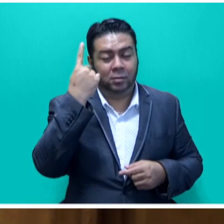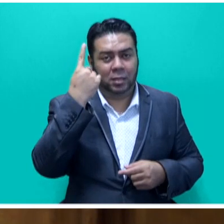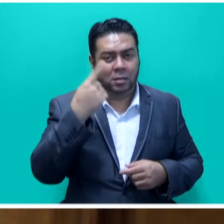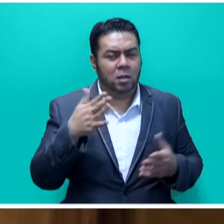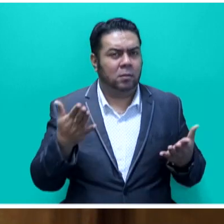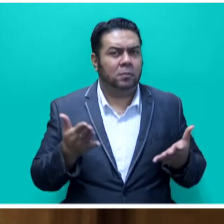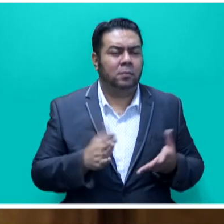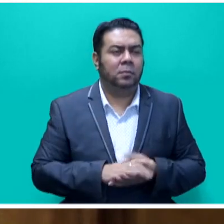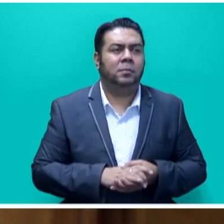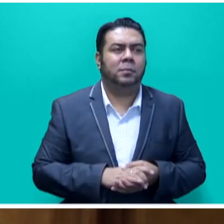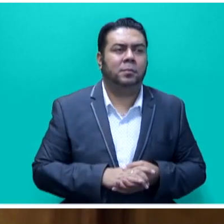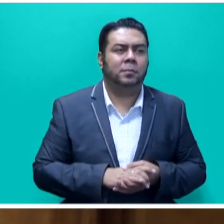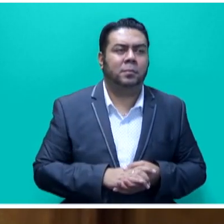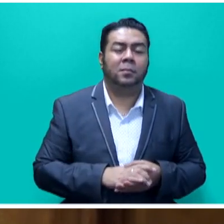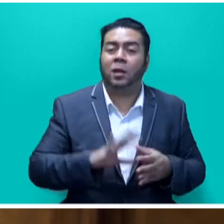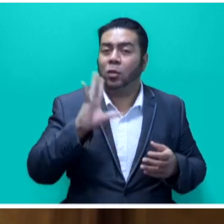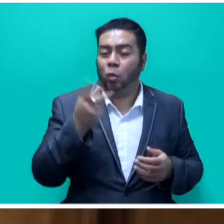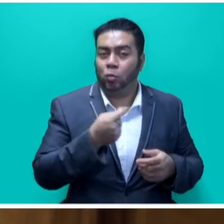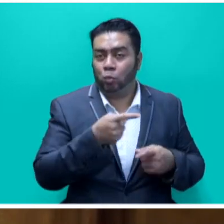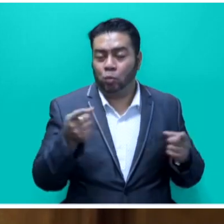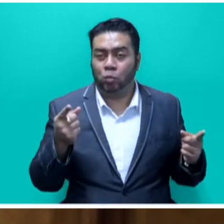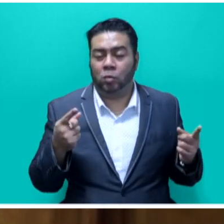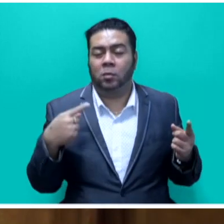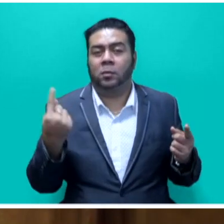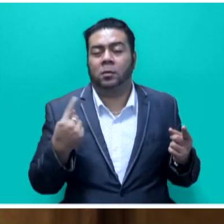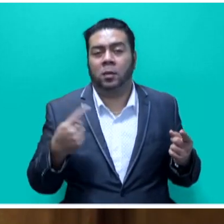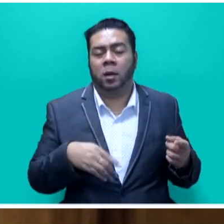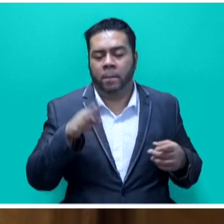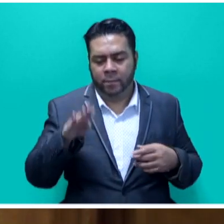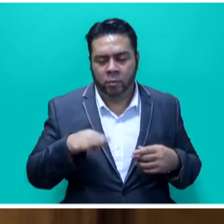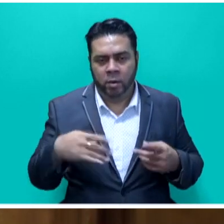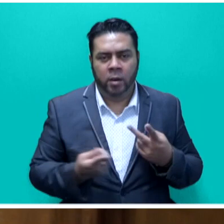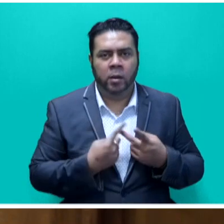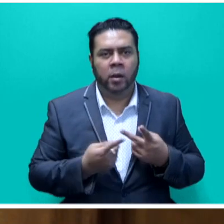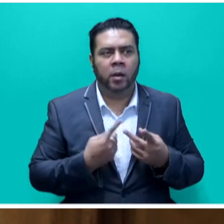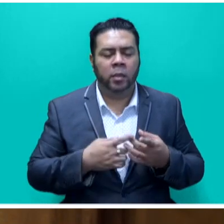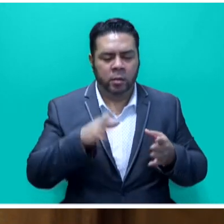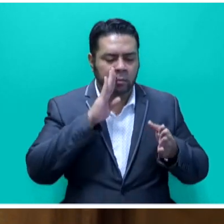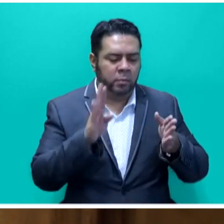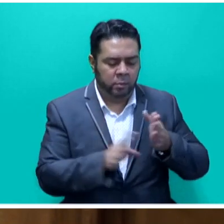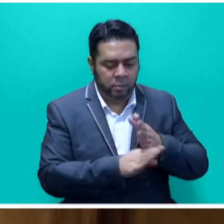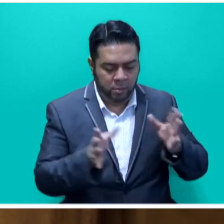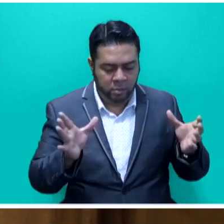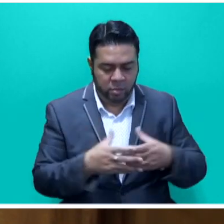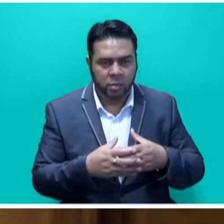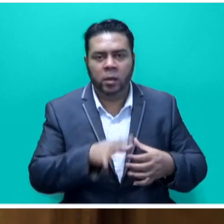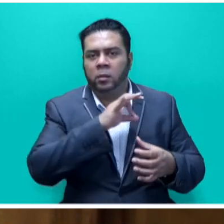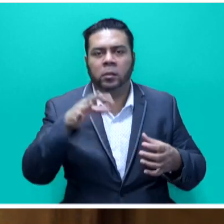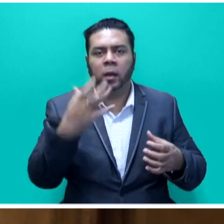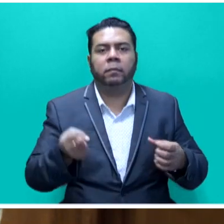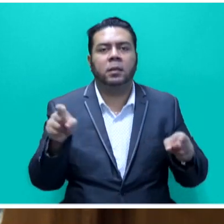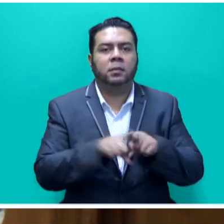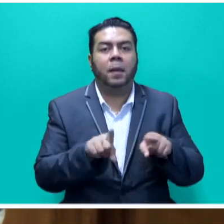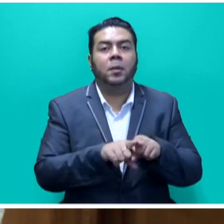tackle vulnerability. Those who are particularly vulnerable, such as the poor and other disadvantaged groups, do not have the same resilience when